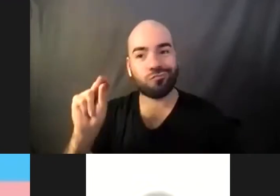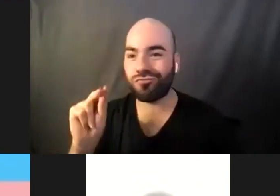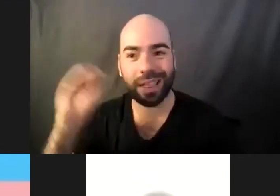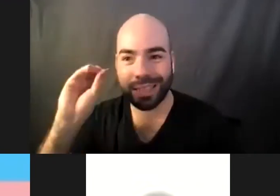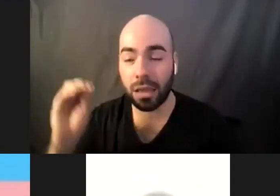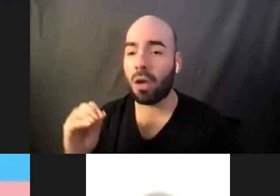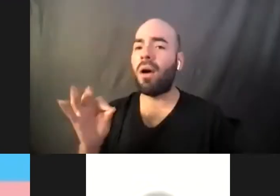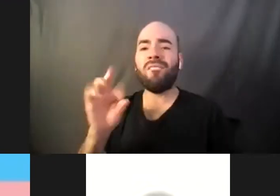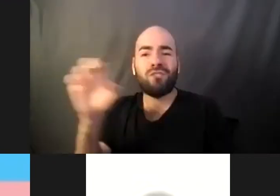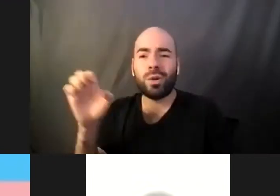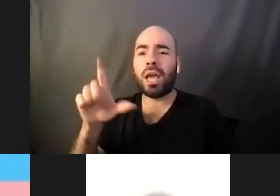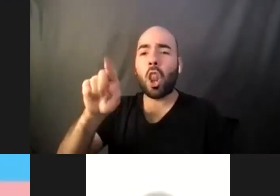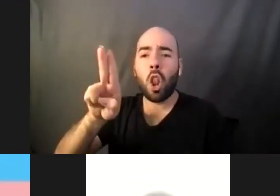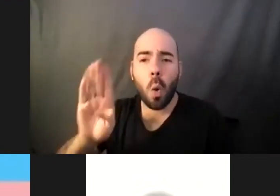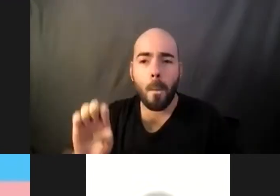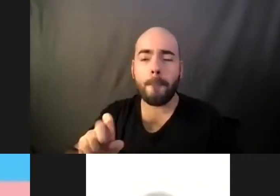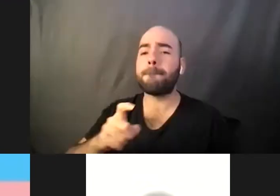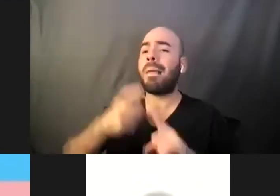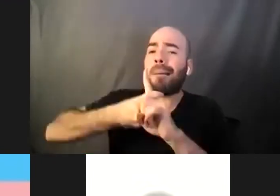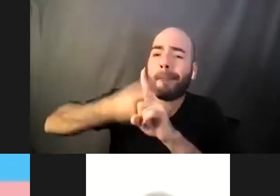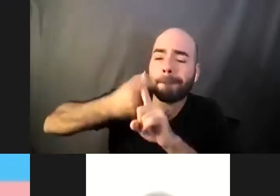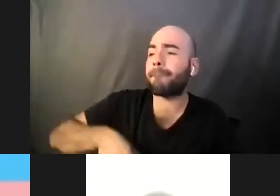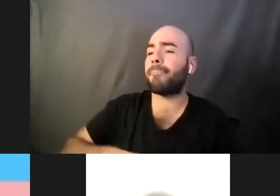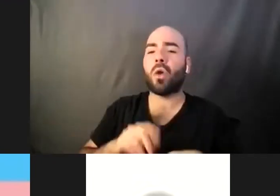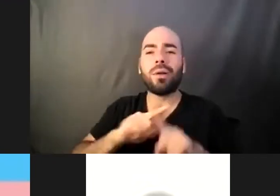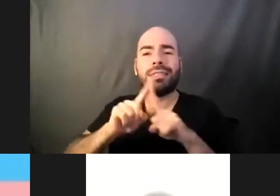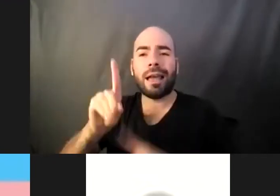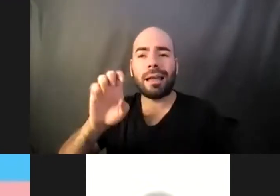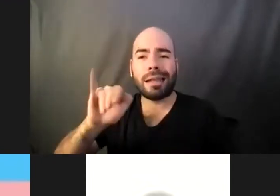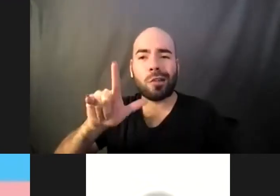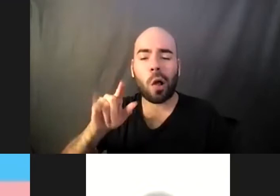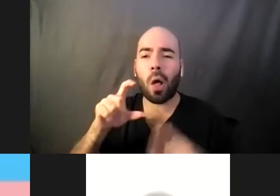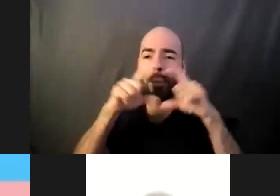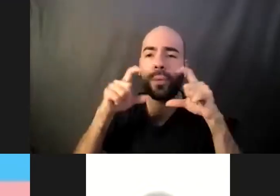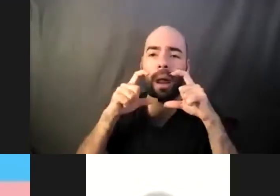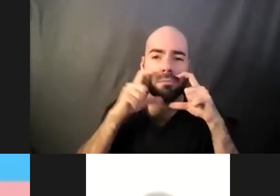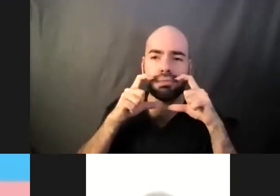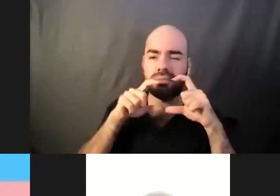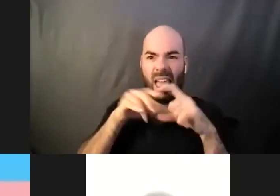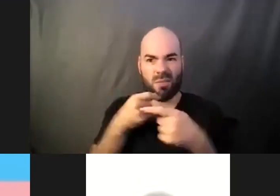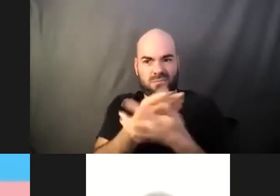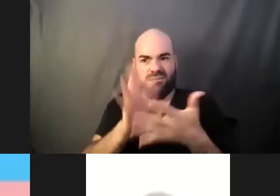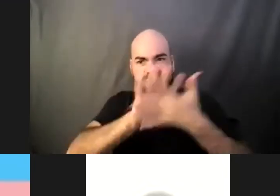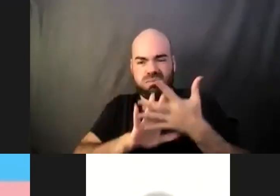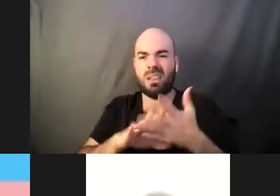free lube, free dental dams, internal condoms of all sorts. So they're available in all of our offices around the building. We'll